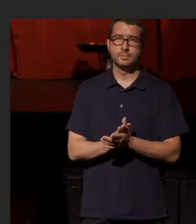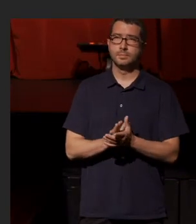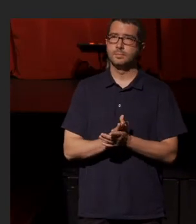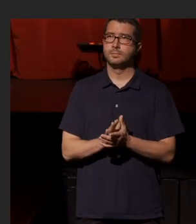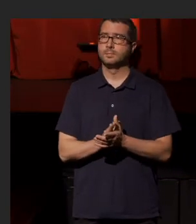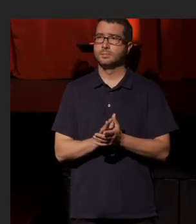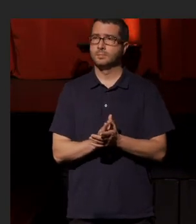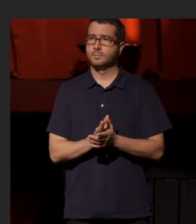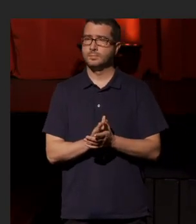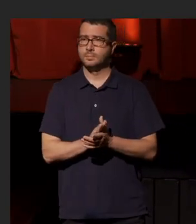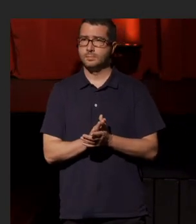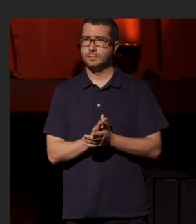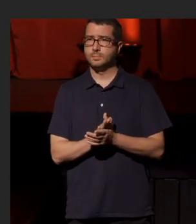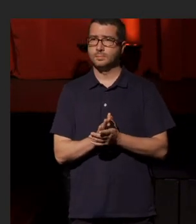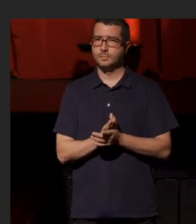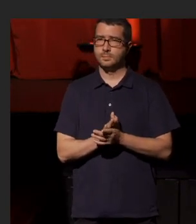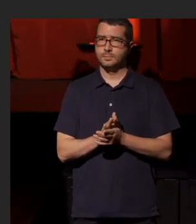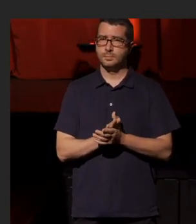Okay.